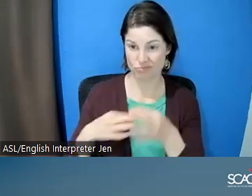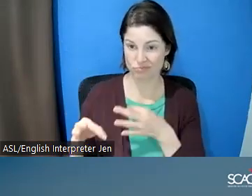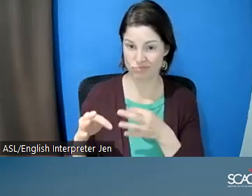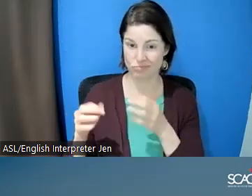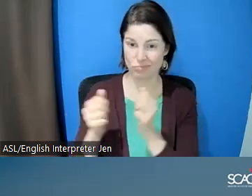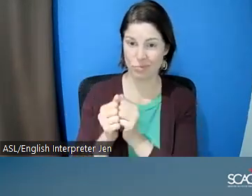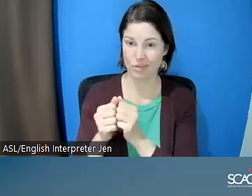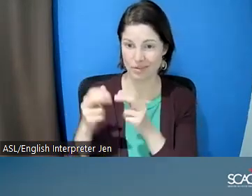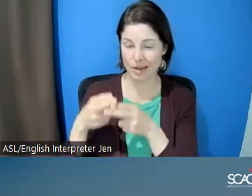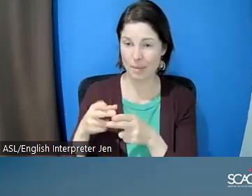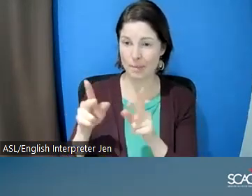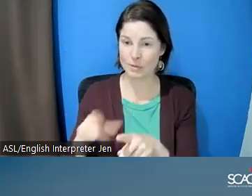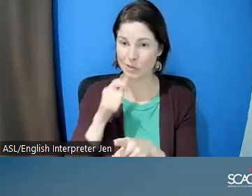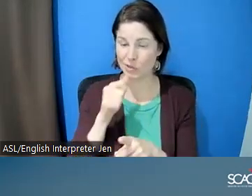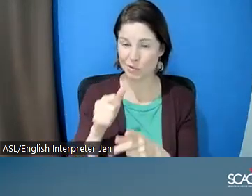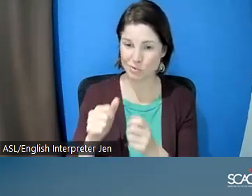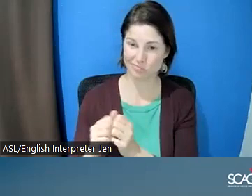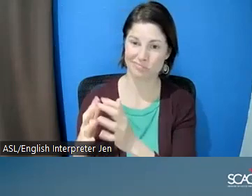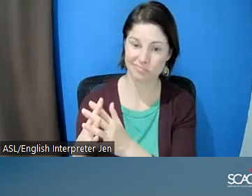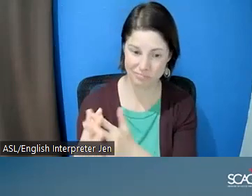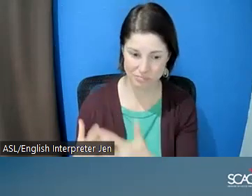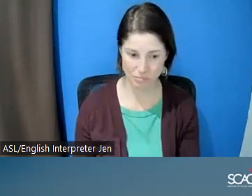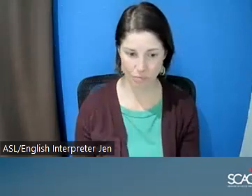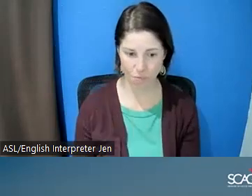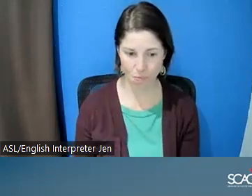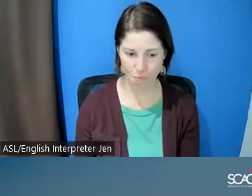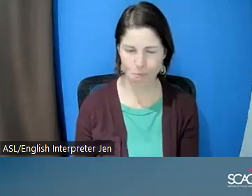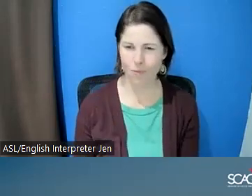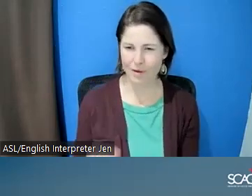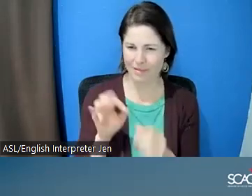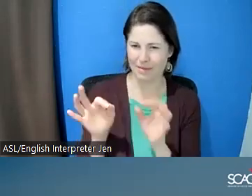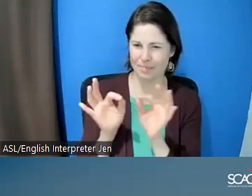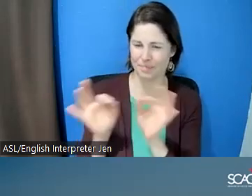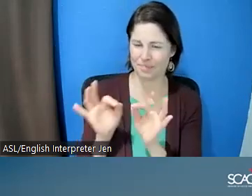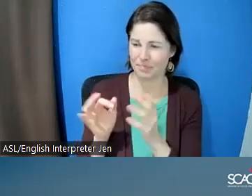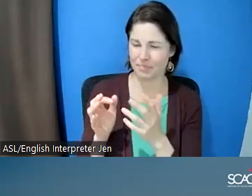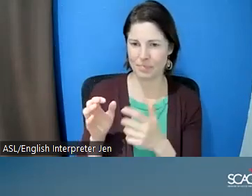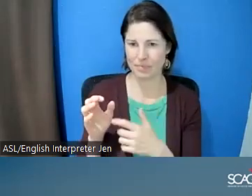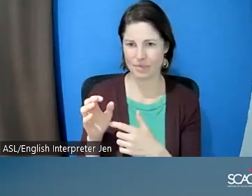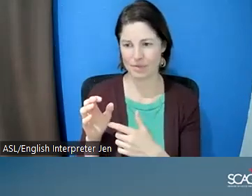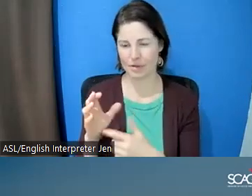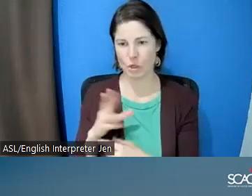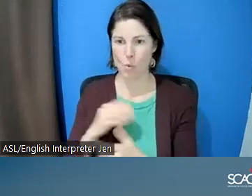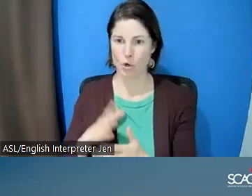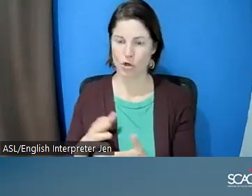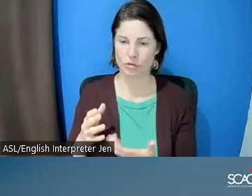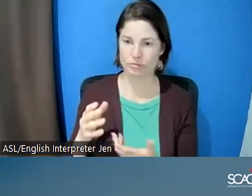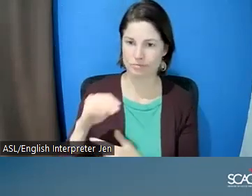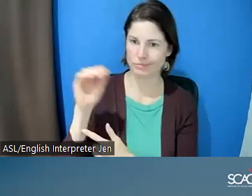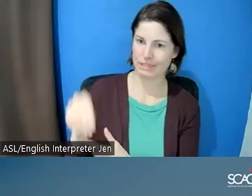company the owner, quote unquote, founder owns. And since you don't own it, you just found